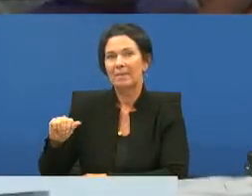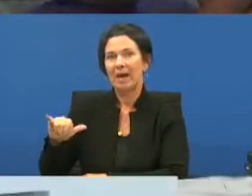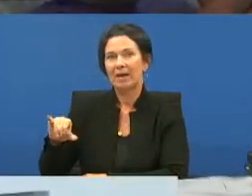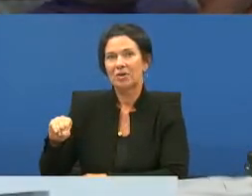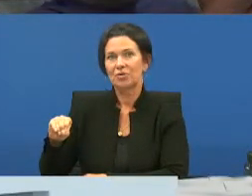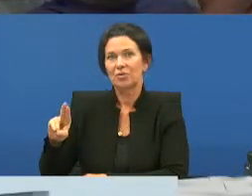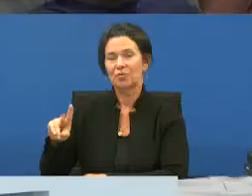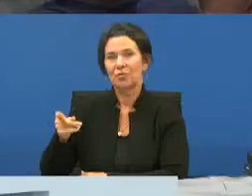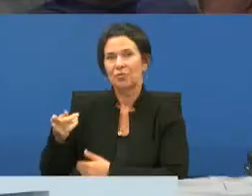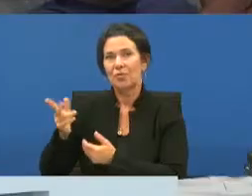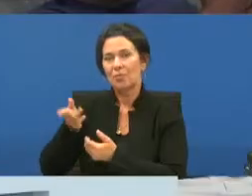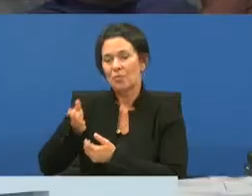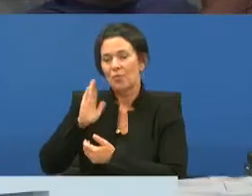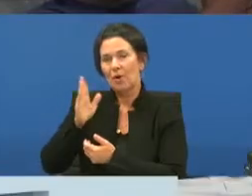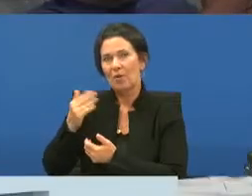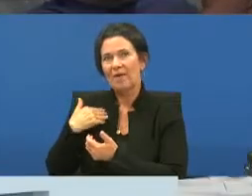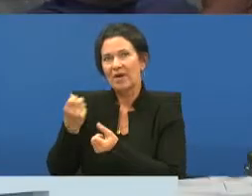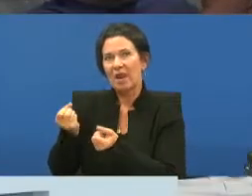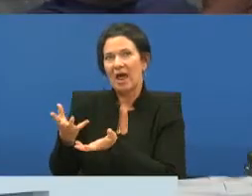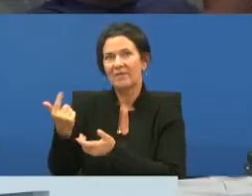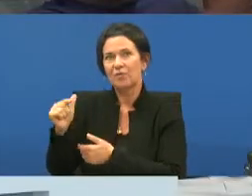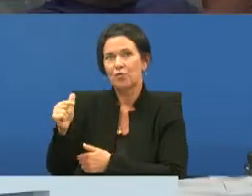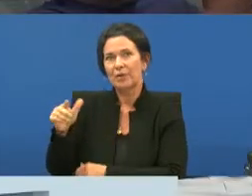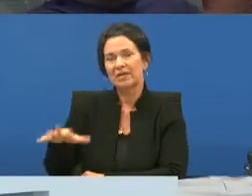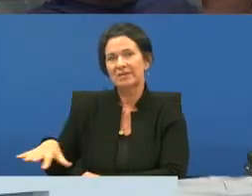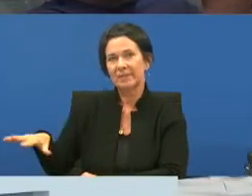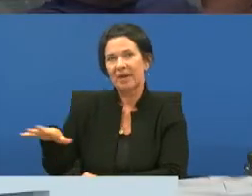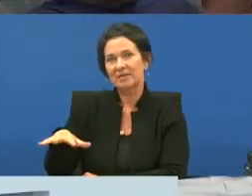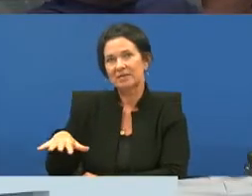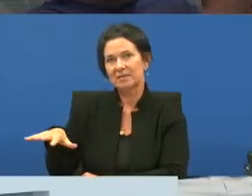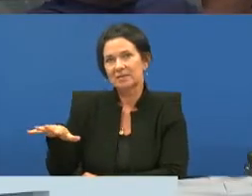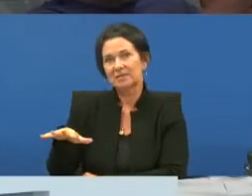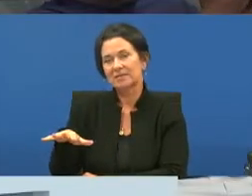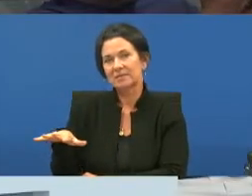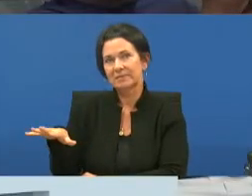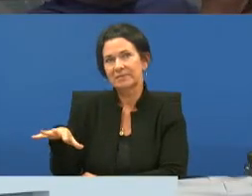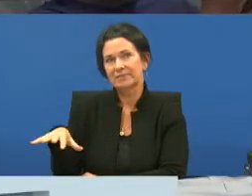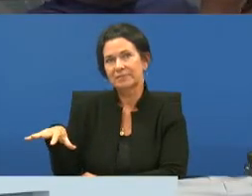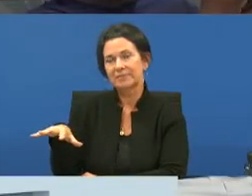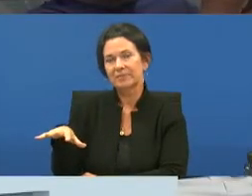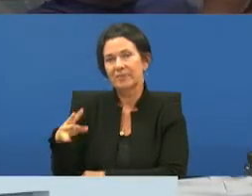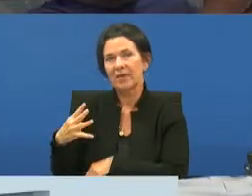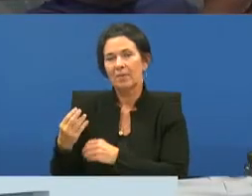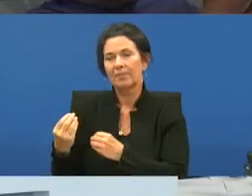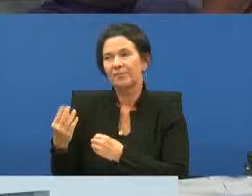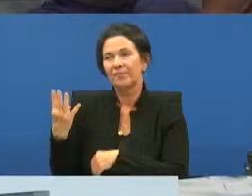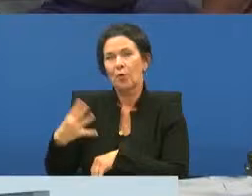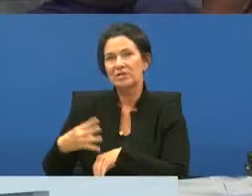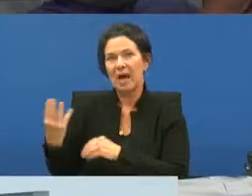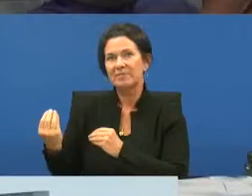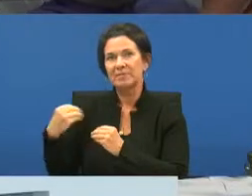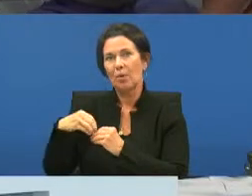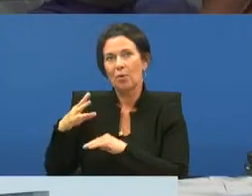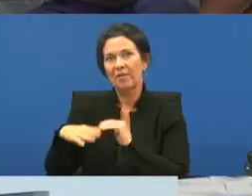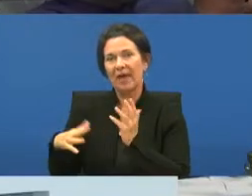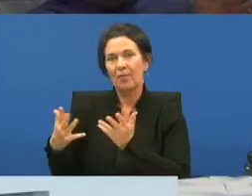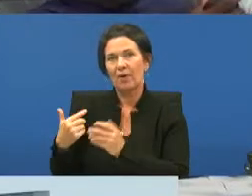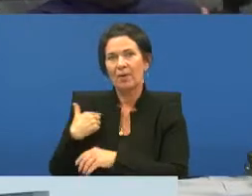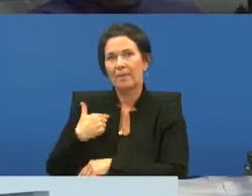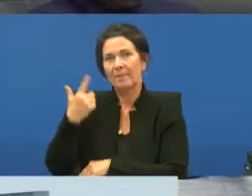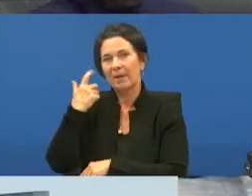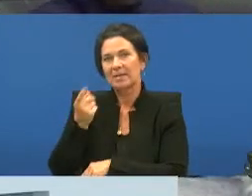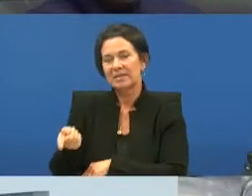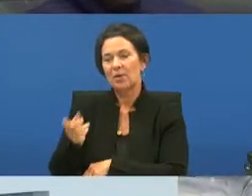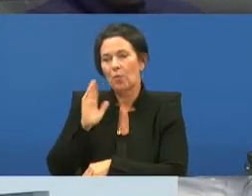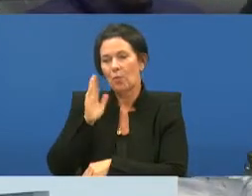a lot of green space. We'll probably have more than 4 times the required green space because we're using it to oversize the